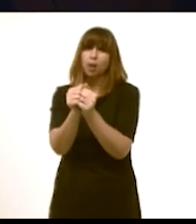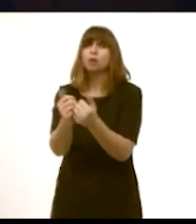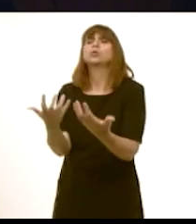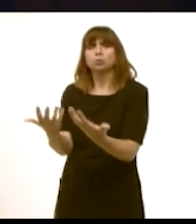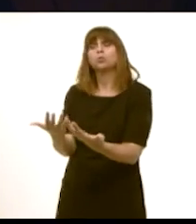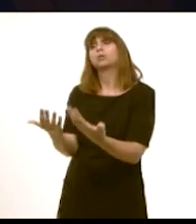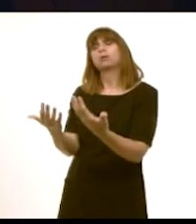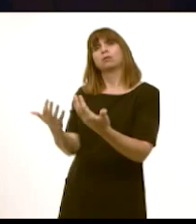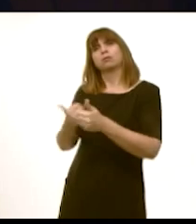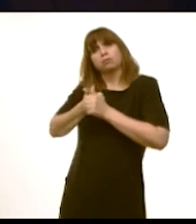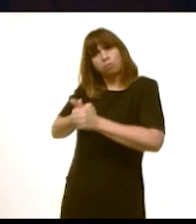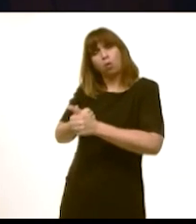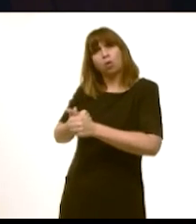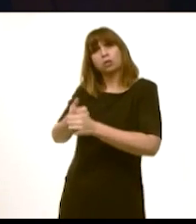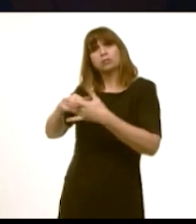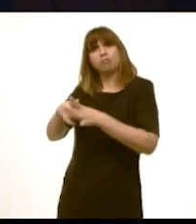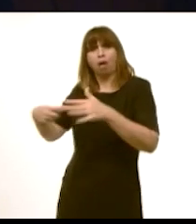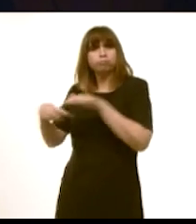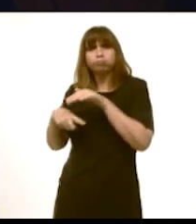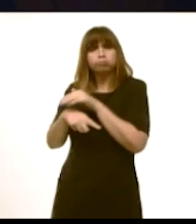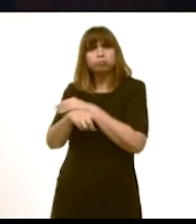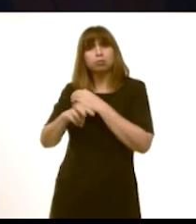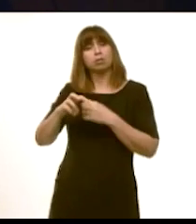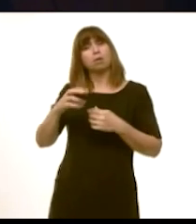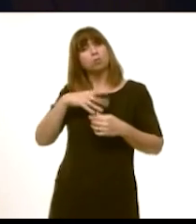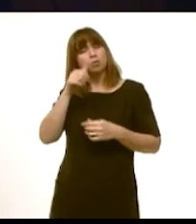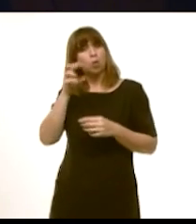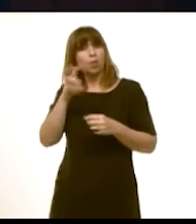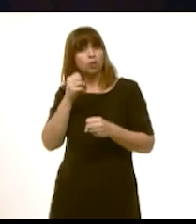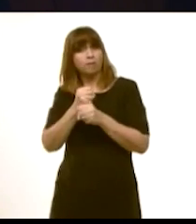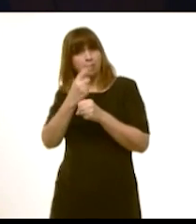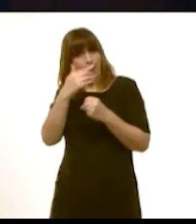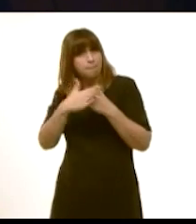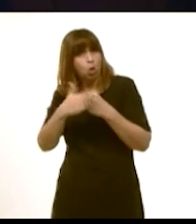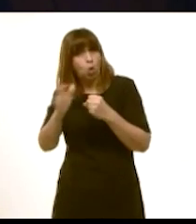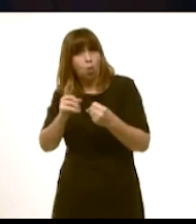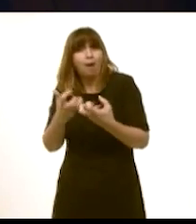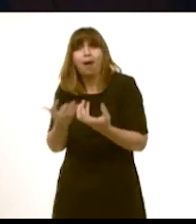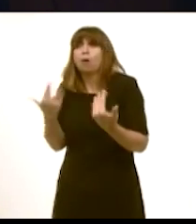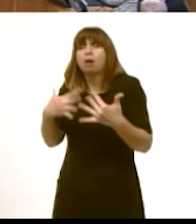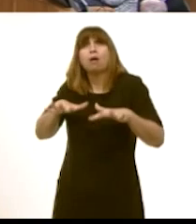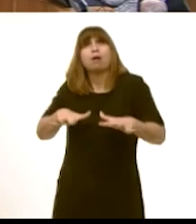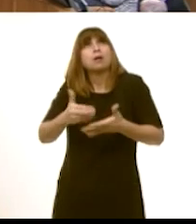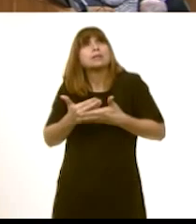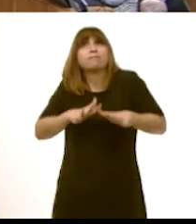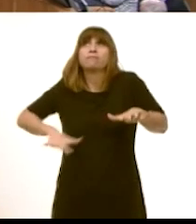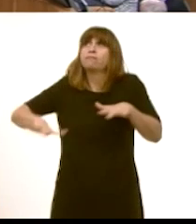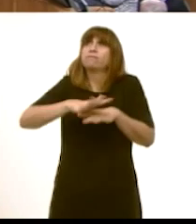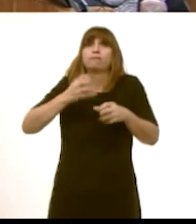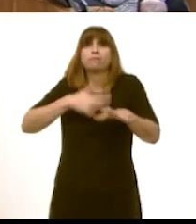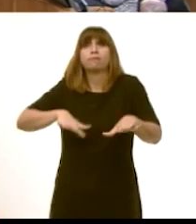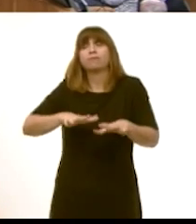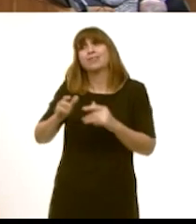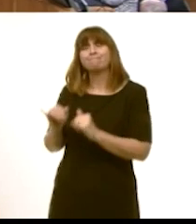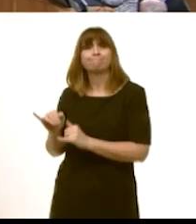table what they can? And what more can the Welsh Government do to enrich the sanctuary that we are providing to these unfortunate people? Well,